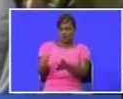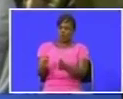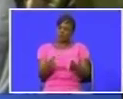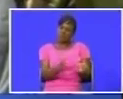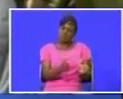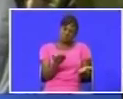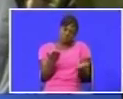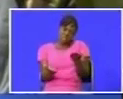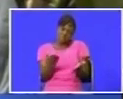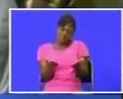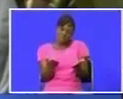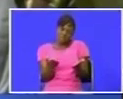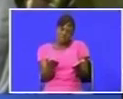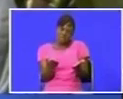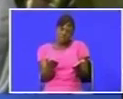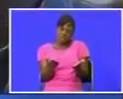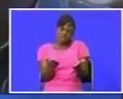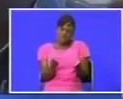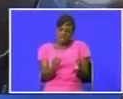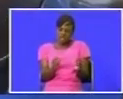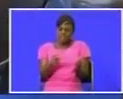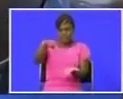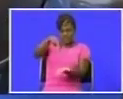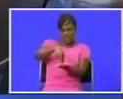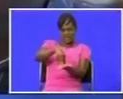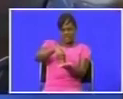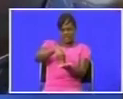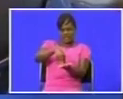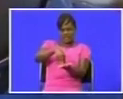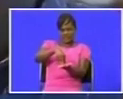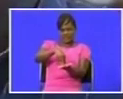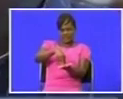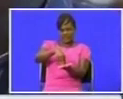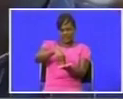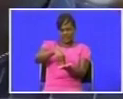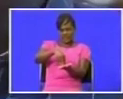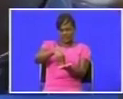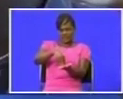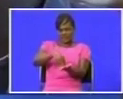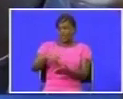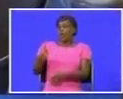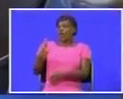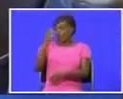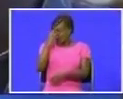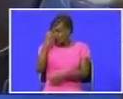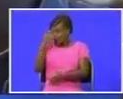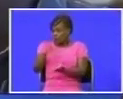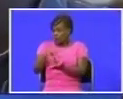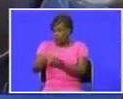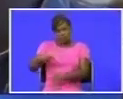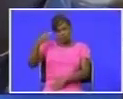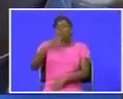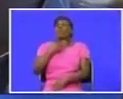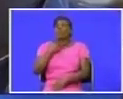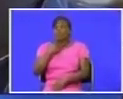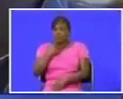wants, of throwing his heart into the ring. The stakes will be so high, especially on the side of William Ruto. He'll want